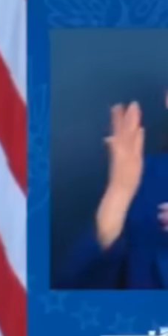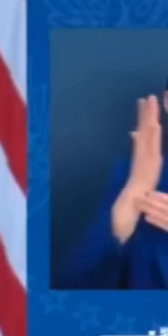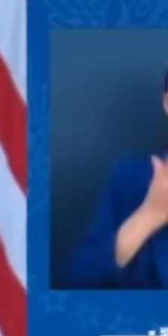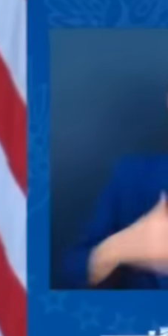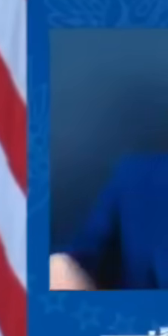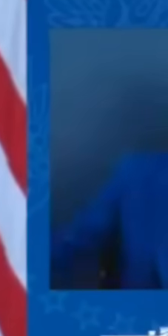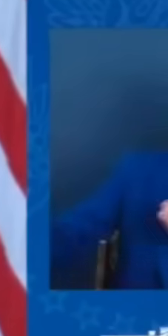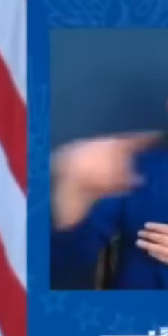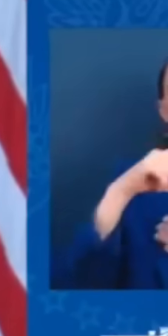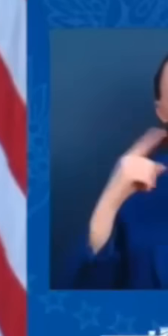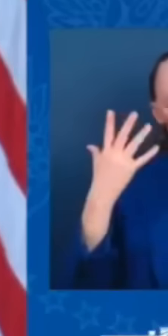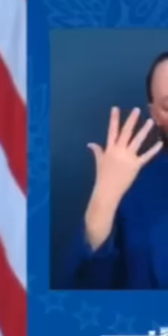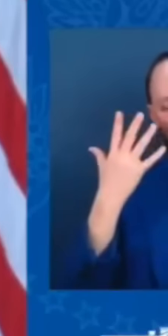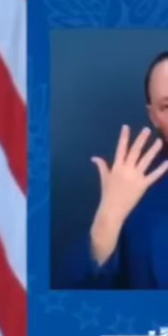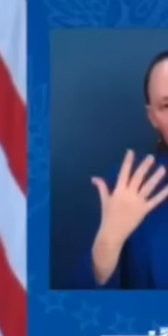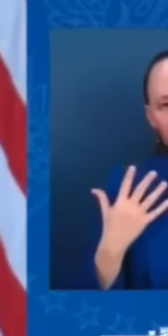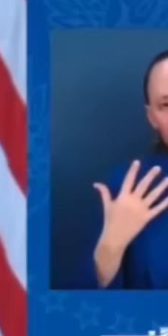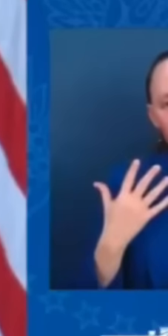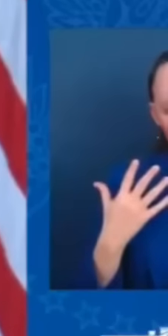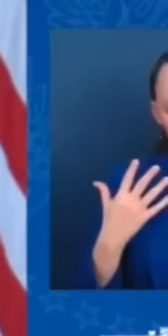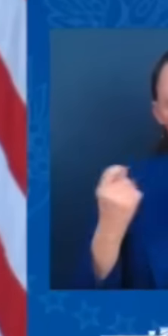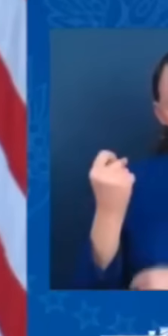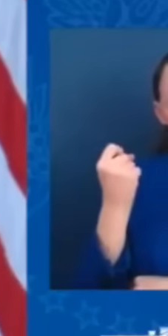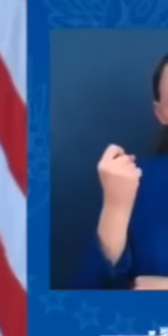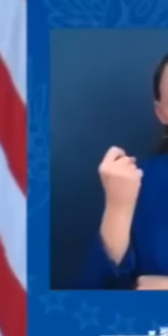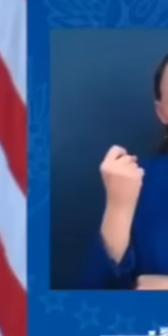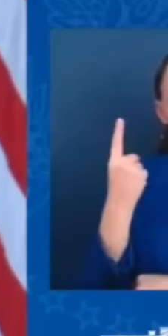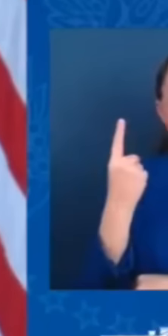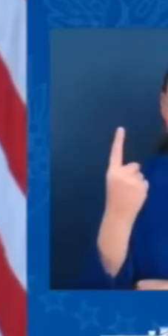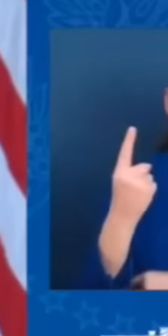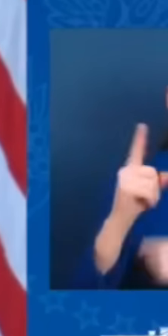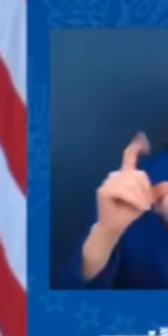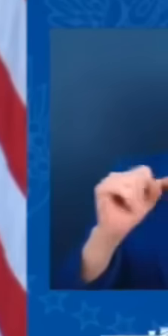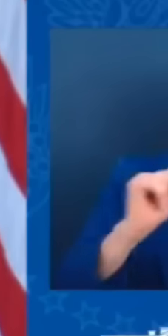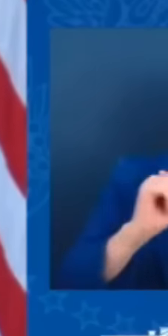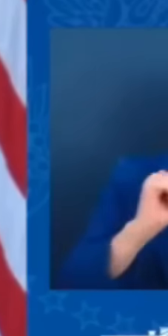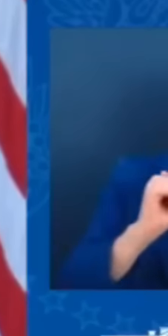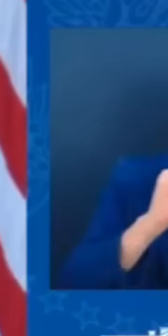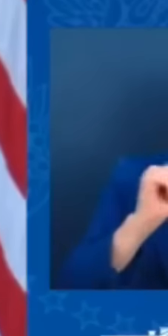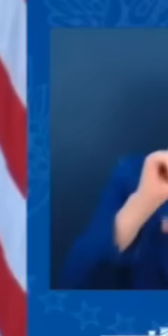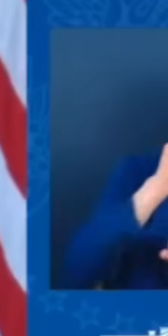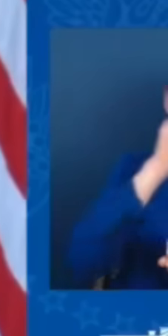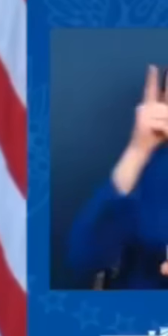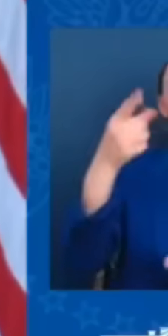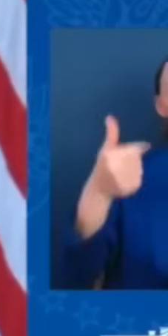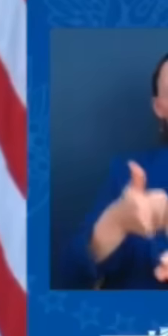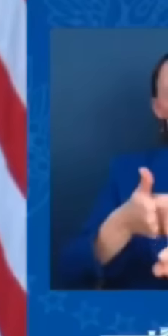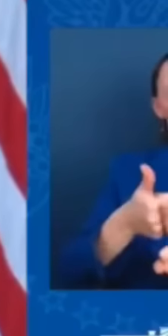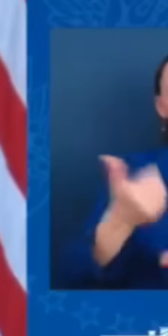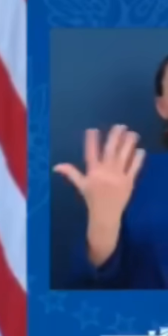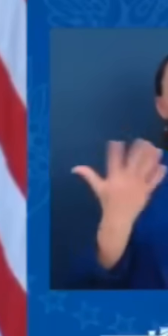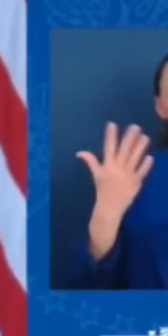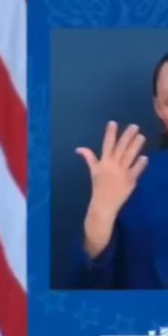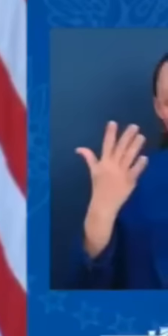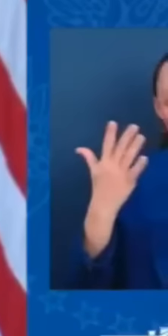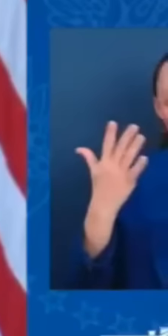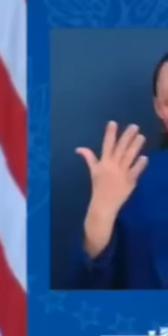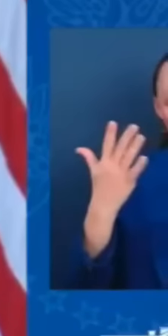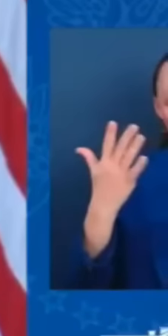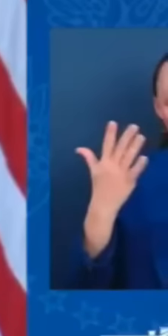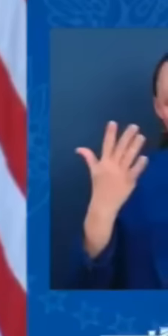visions. The country chooses one or the other. We accept the choice the country made.